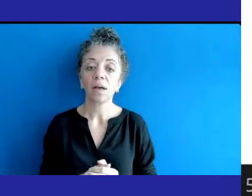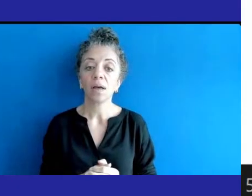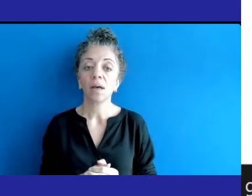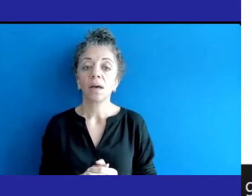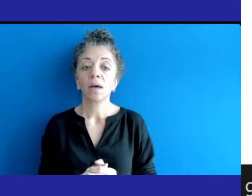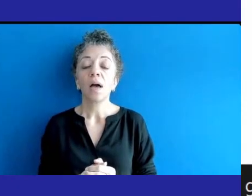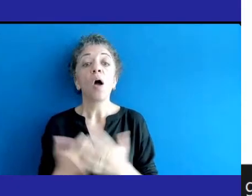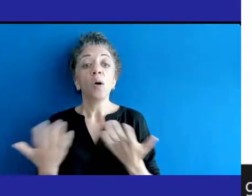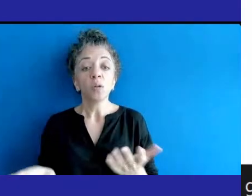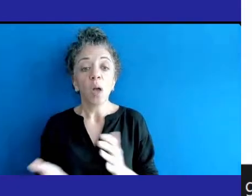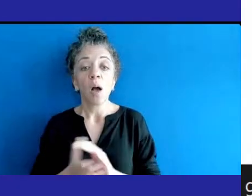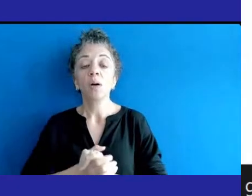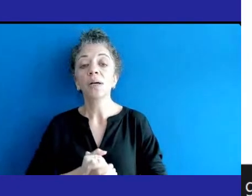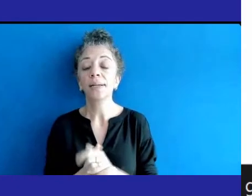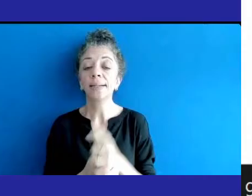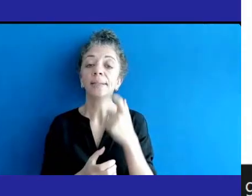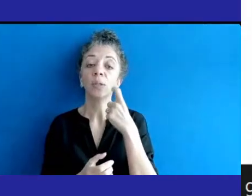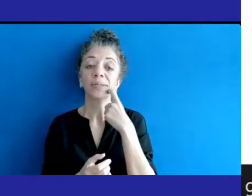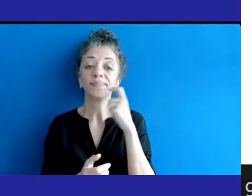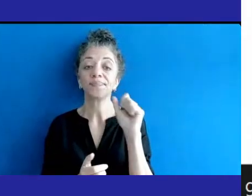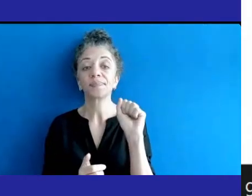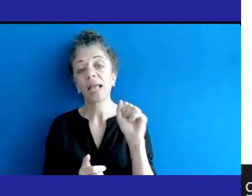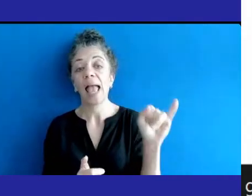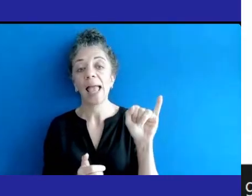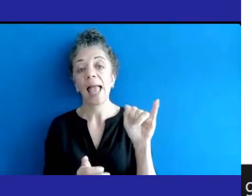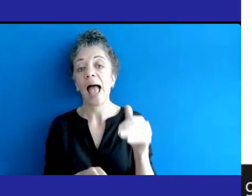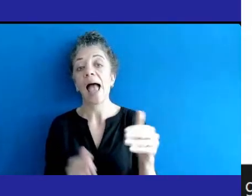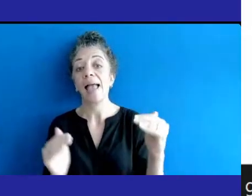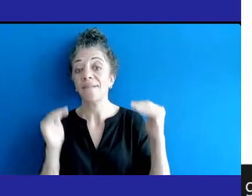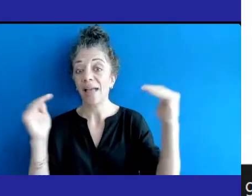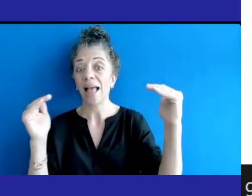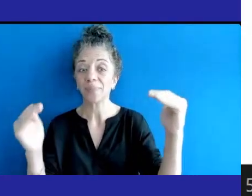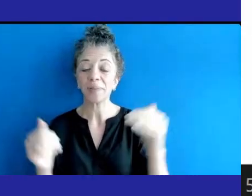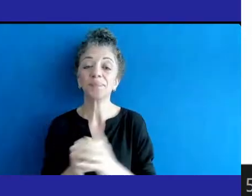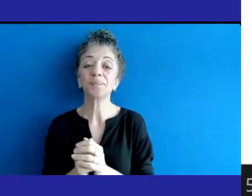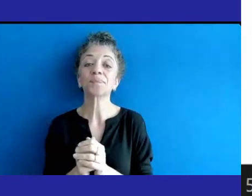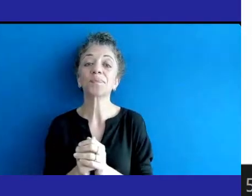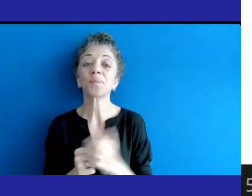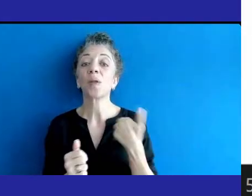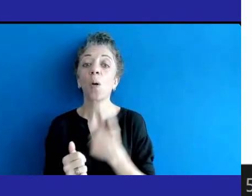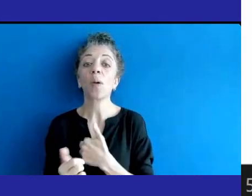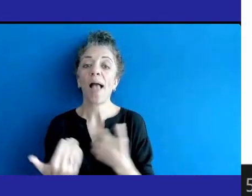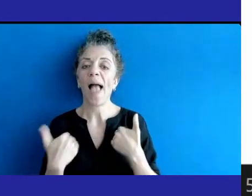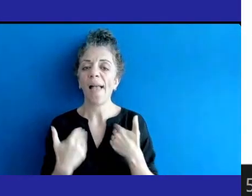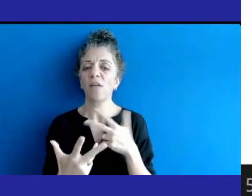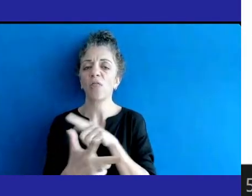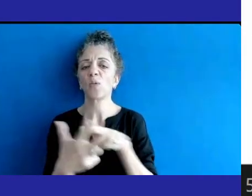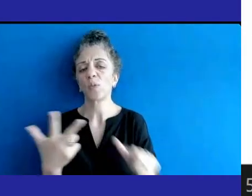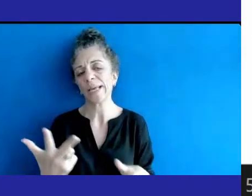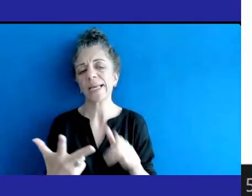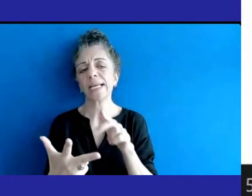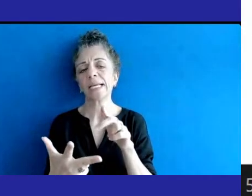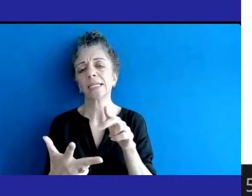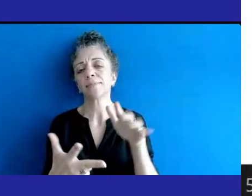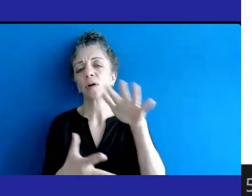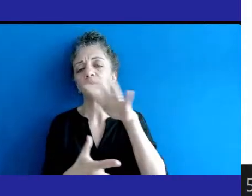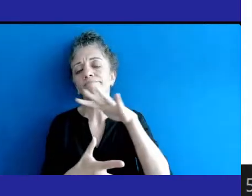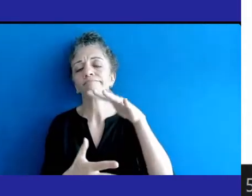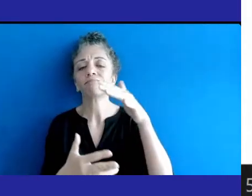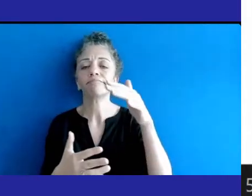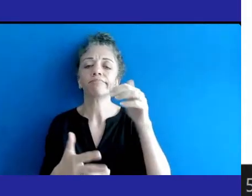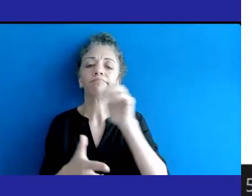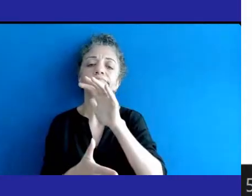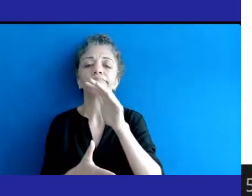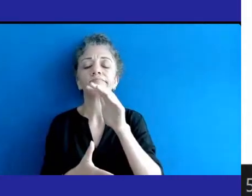of recent AI advancements in this space, there are really three domains of function that AI can provide